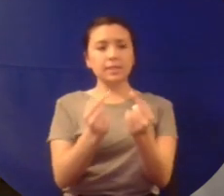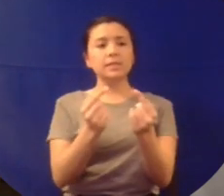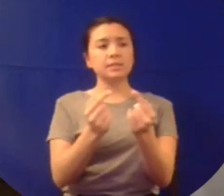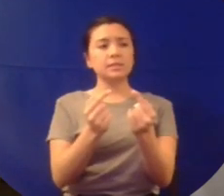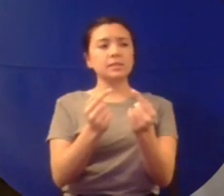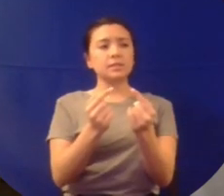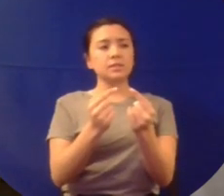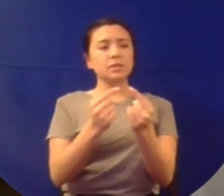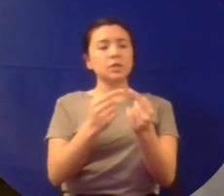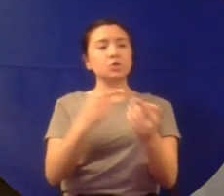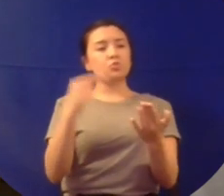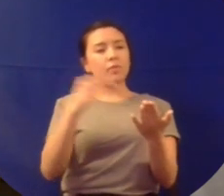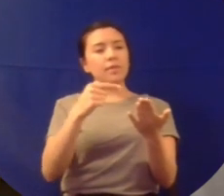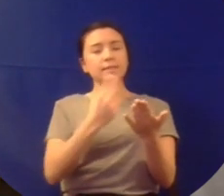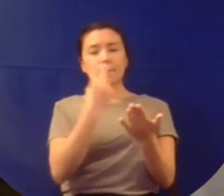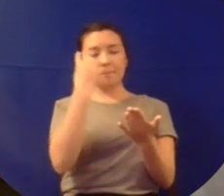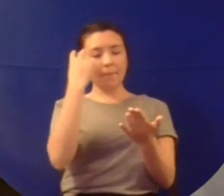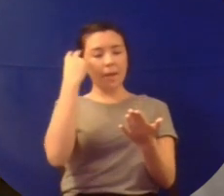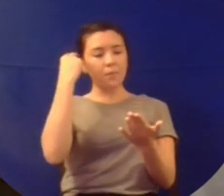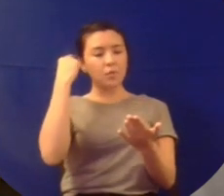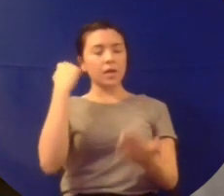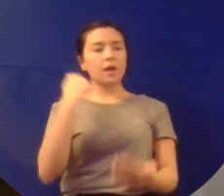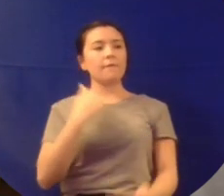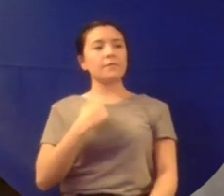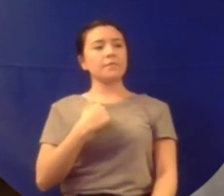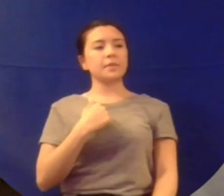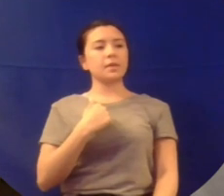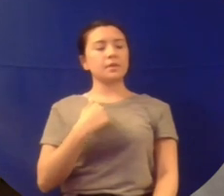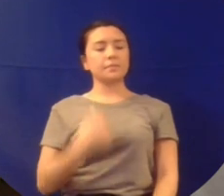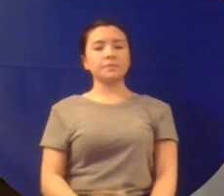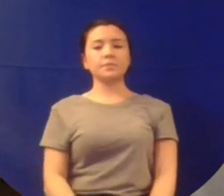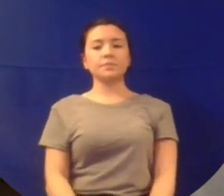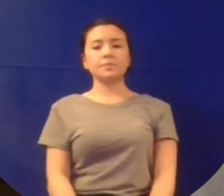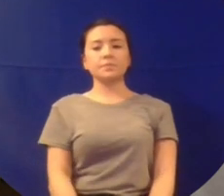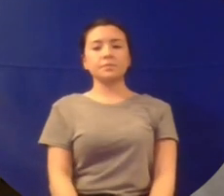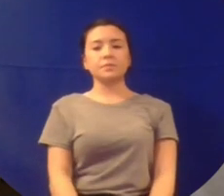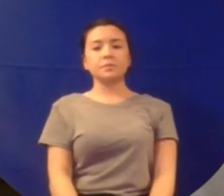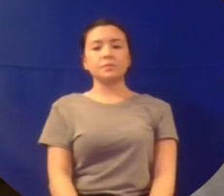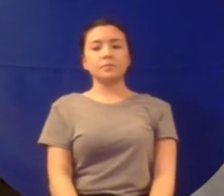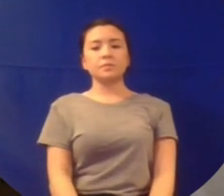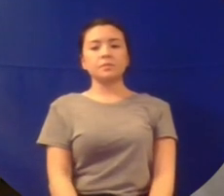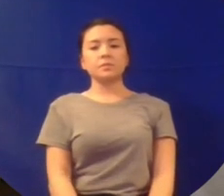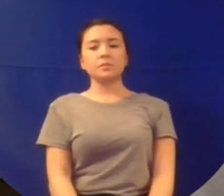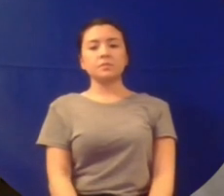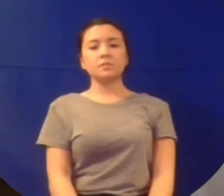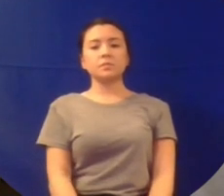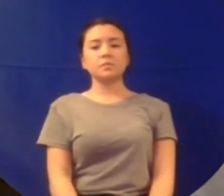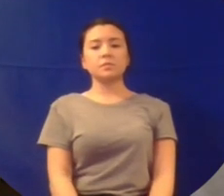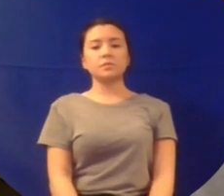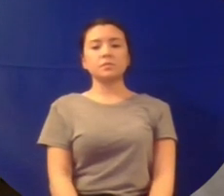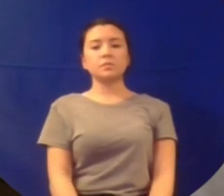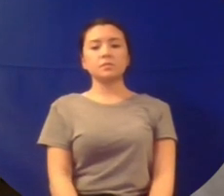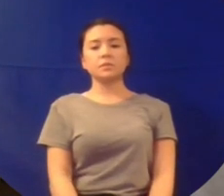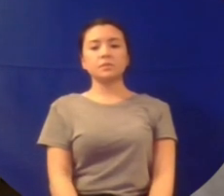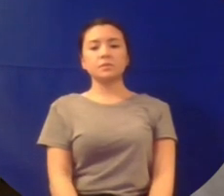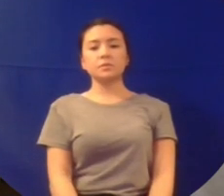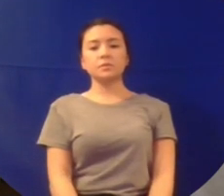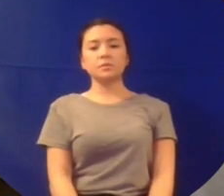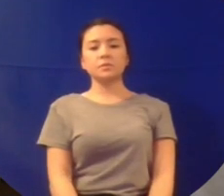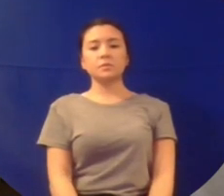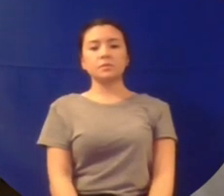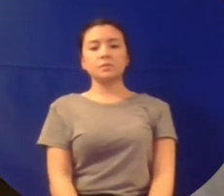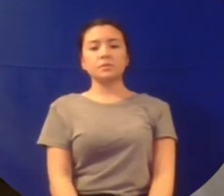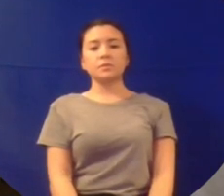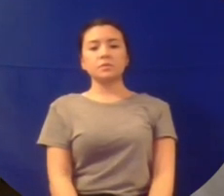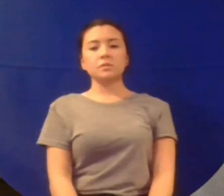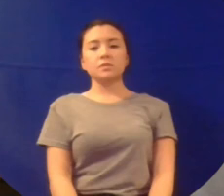many for the forgiveness of sins. Do this in memory of me."